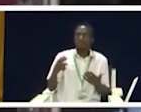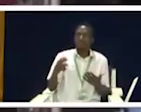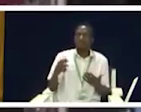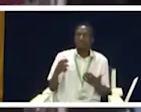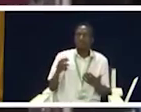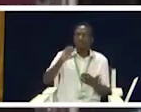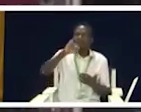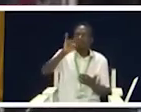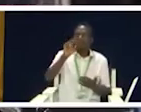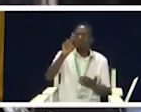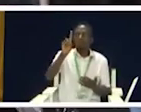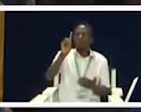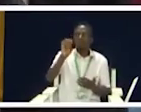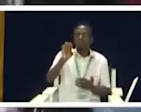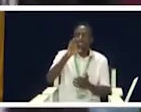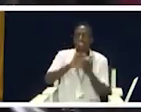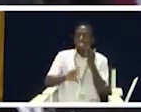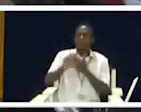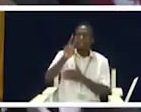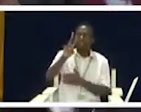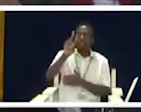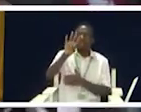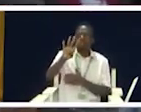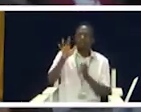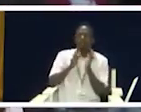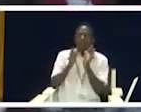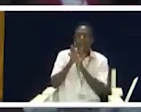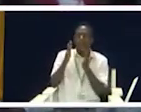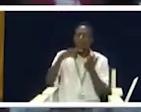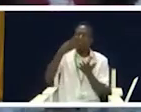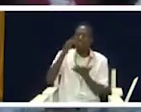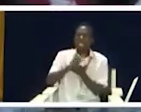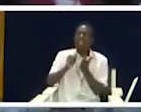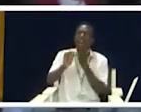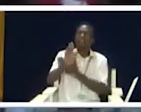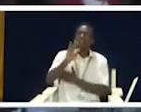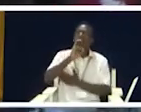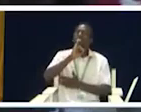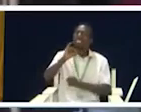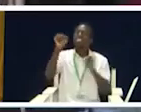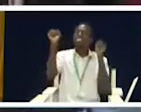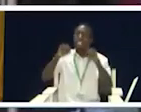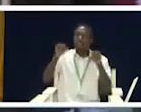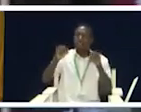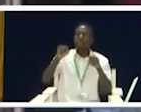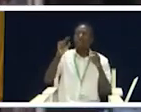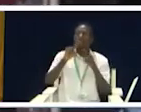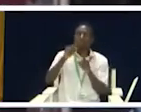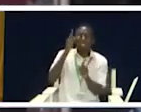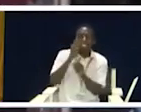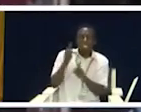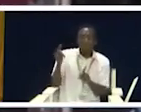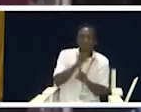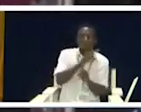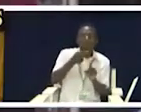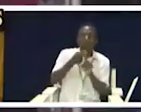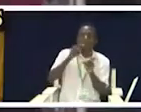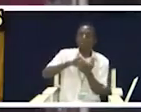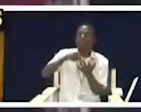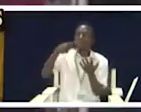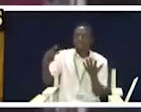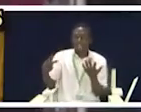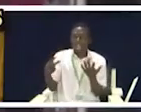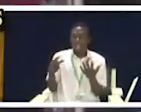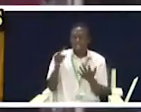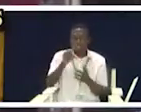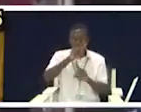Jude 24. The Bible says that God is able to keep you from falling. I know some of you are asking, is it possible to stand